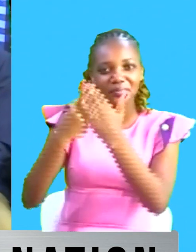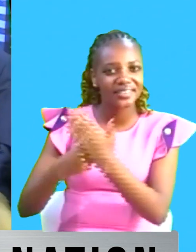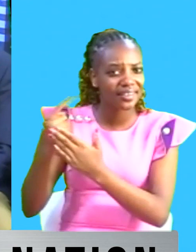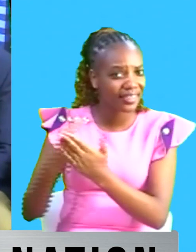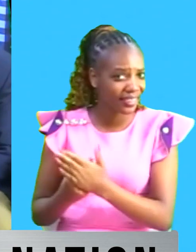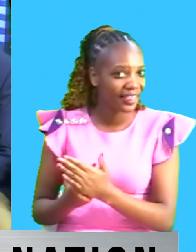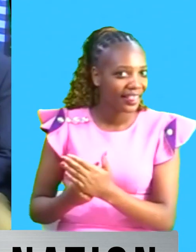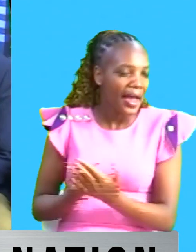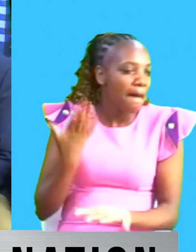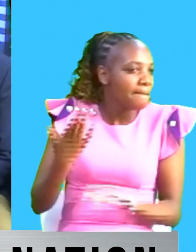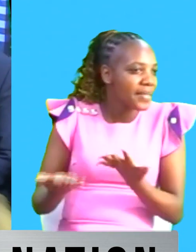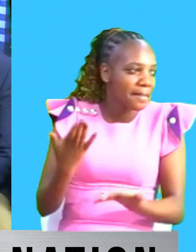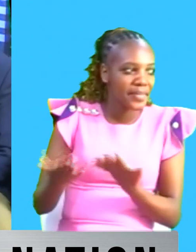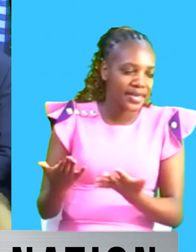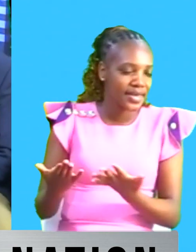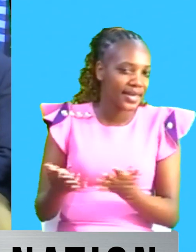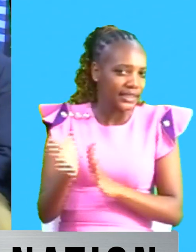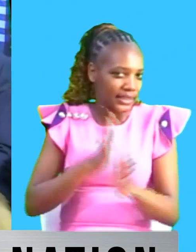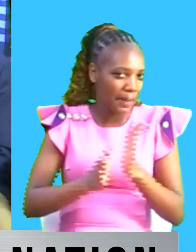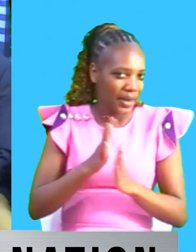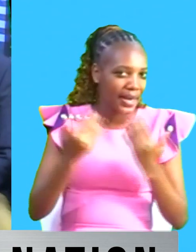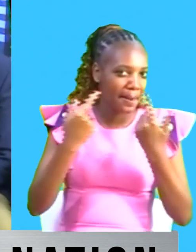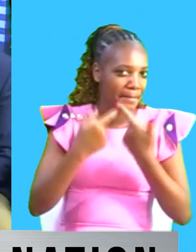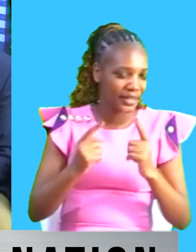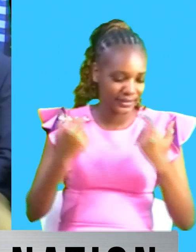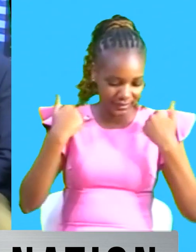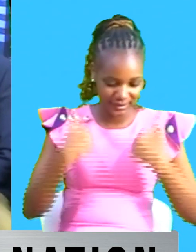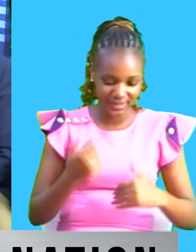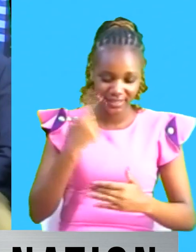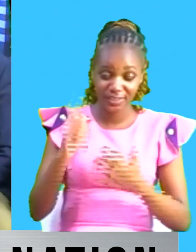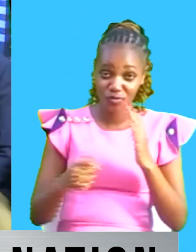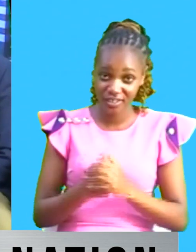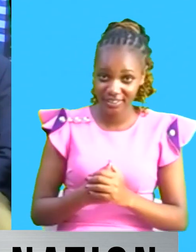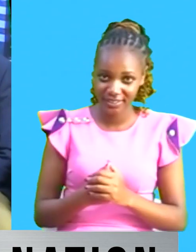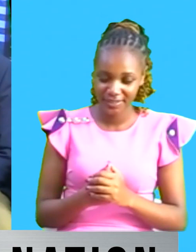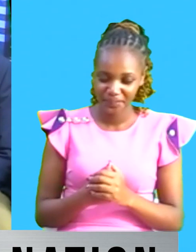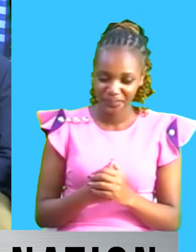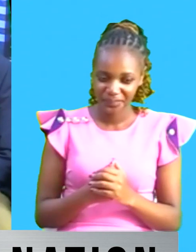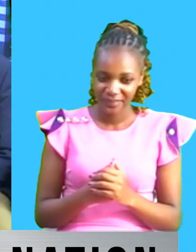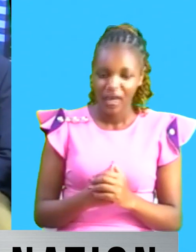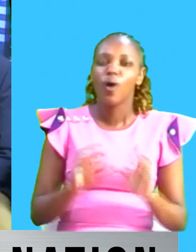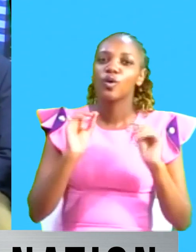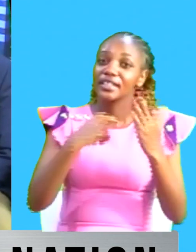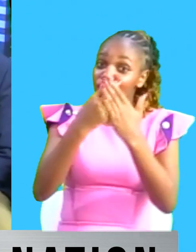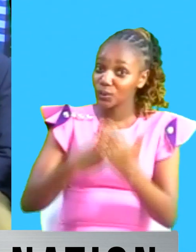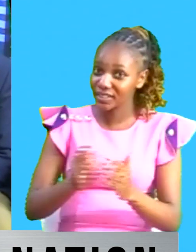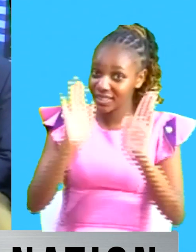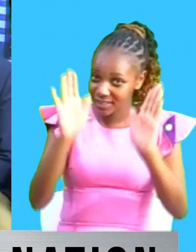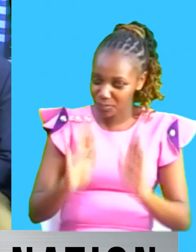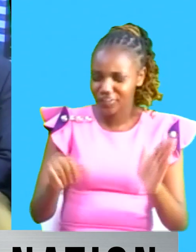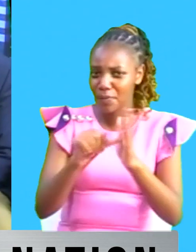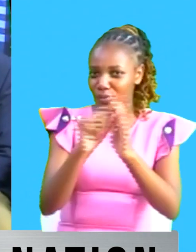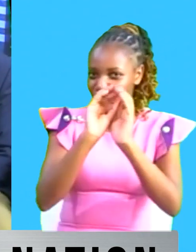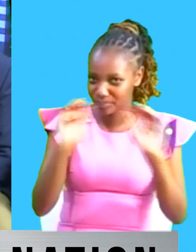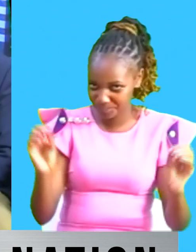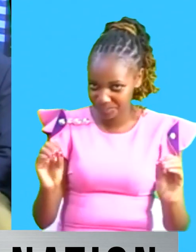it's potentially a scheme. Yes. But as I've said, even when they meet, they certainly the talking is necessary. Talking is